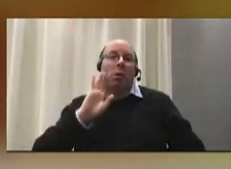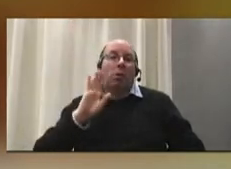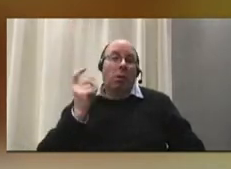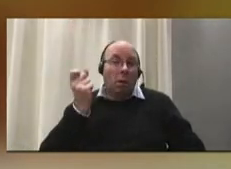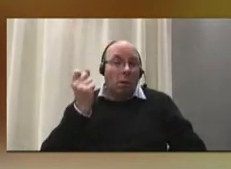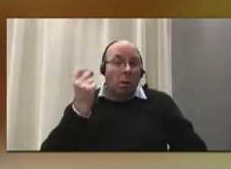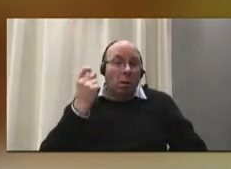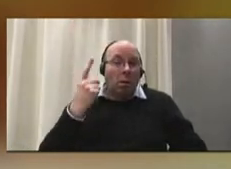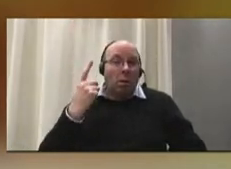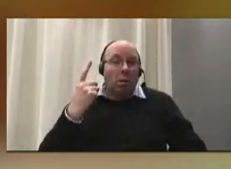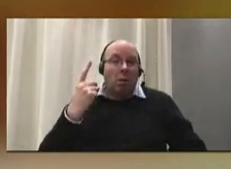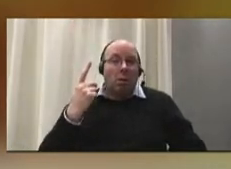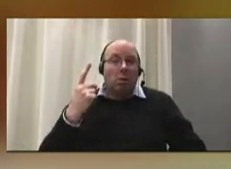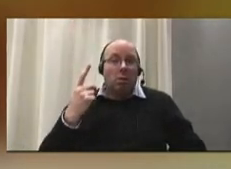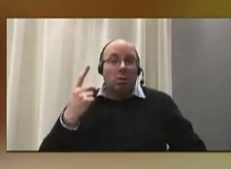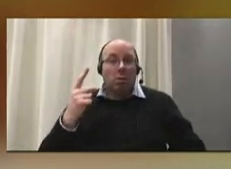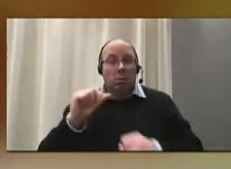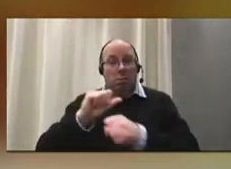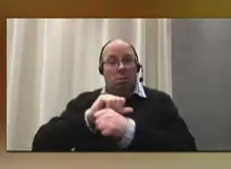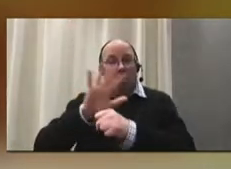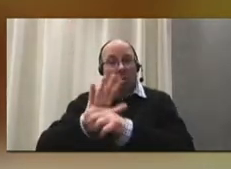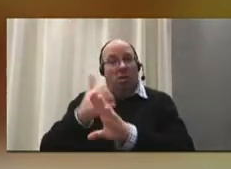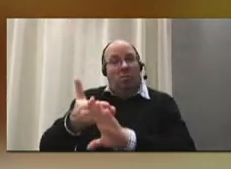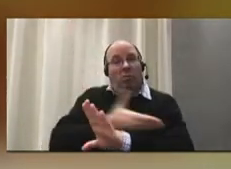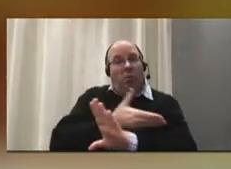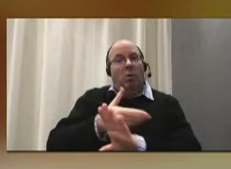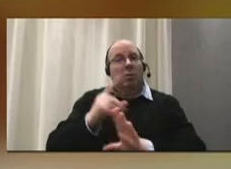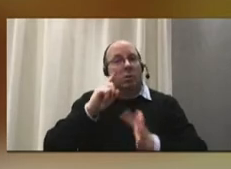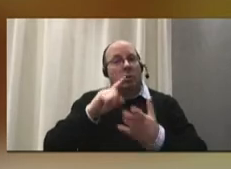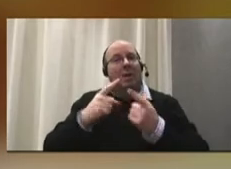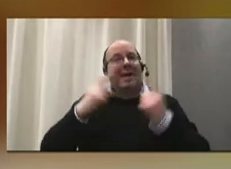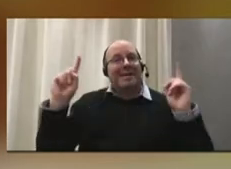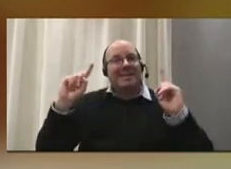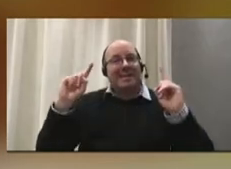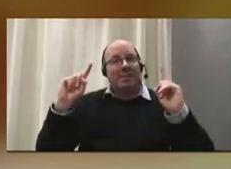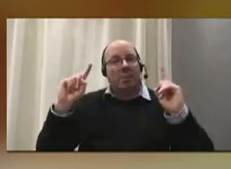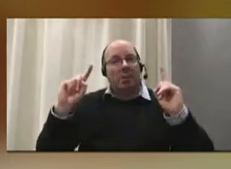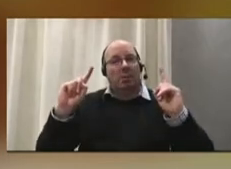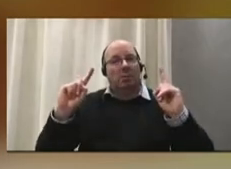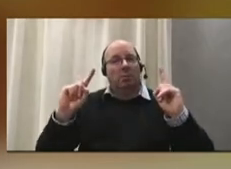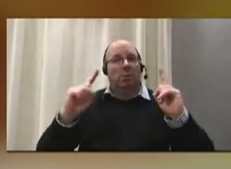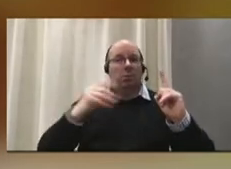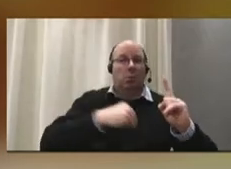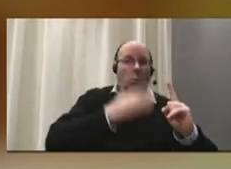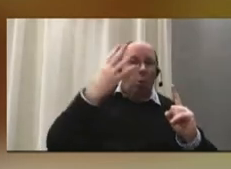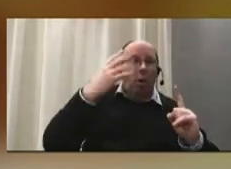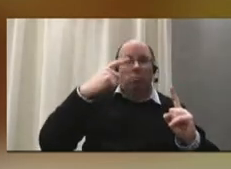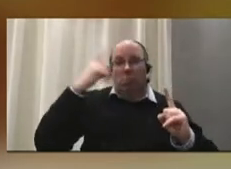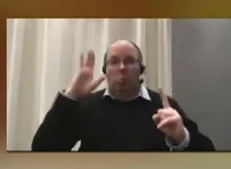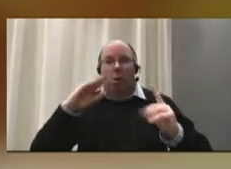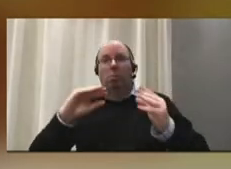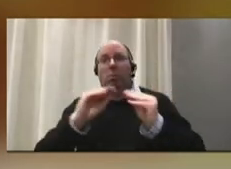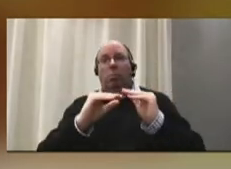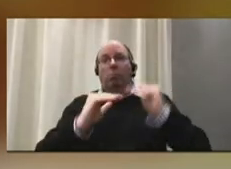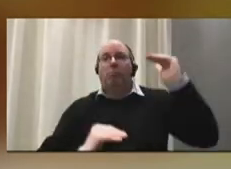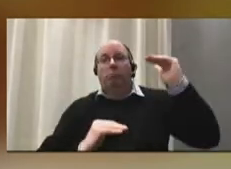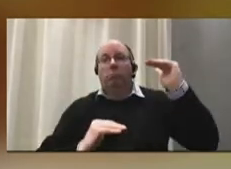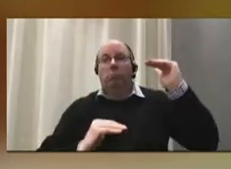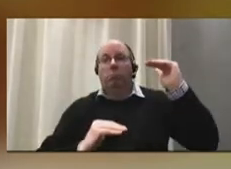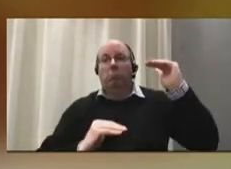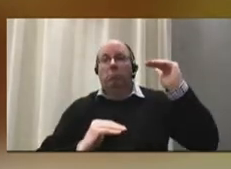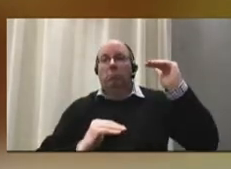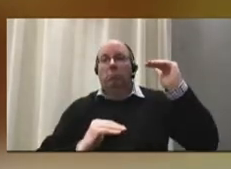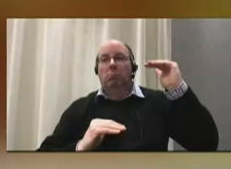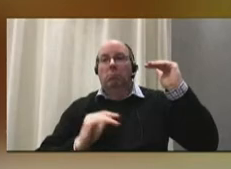negatively impacted our Black and Brown students. And then the pandemic made things a lot worse. So if you could tell